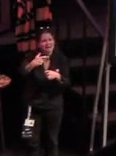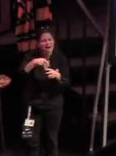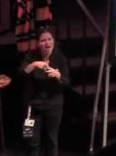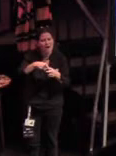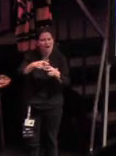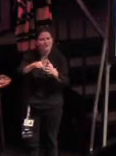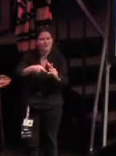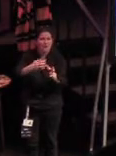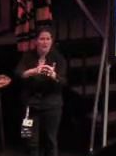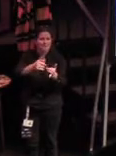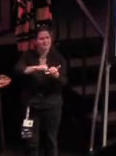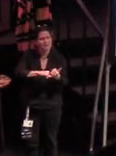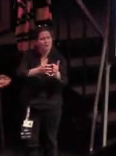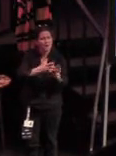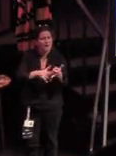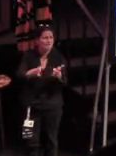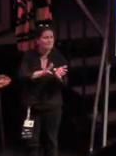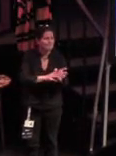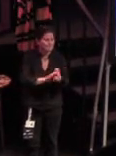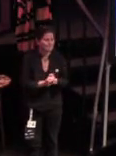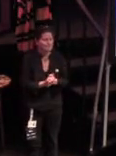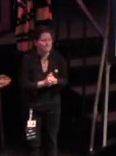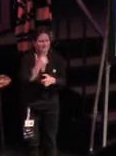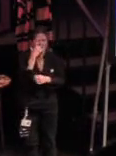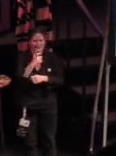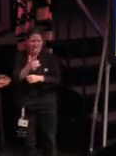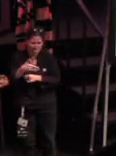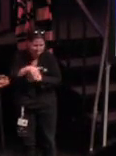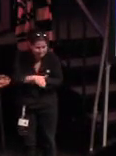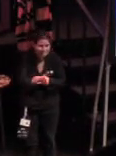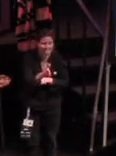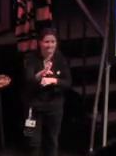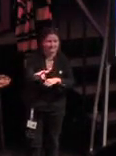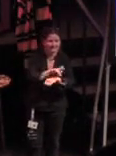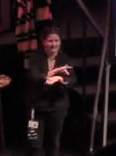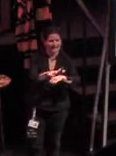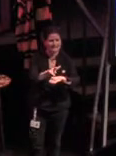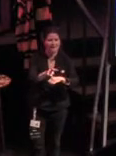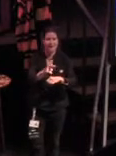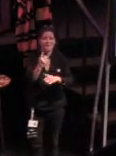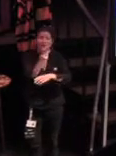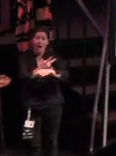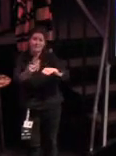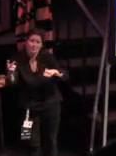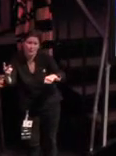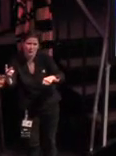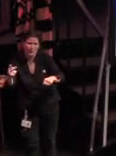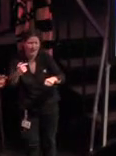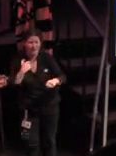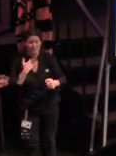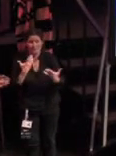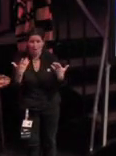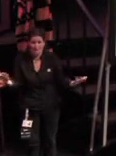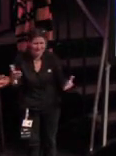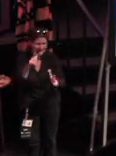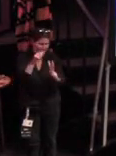And I remember going to the theatre, so it started at 2:30, so obviously I was late, because who turns up early to the cinema? There's